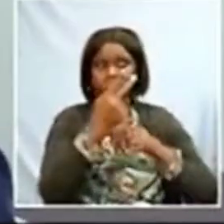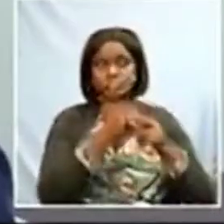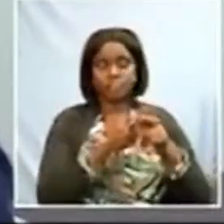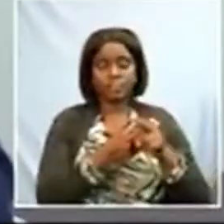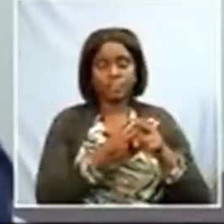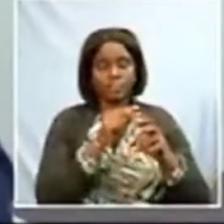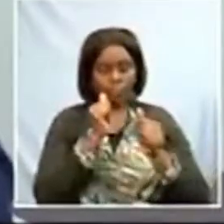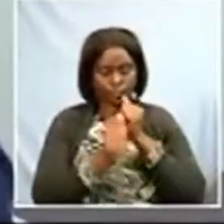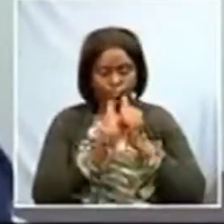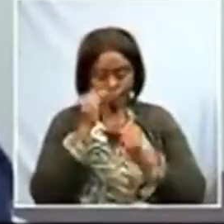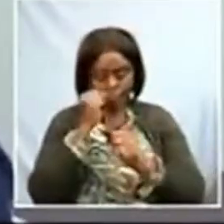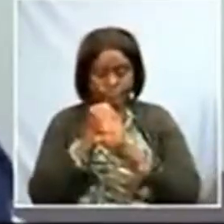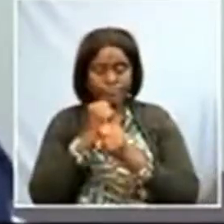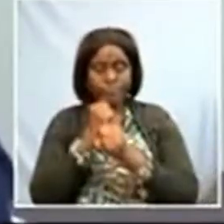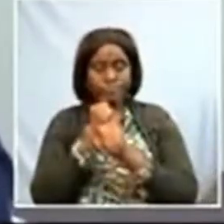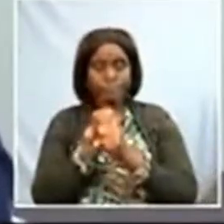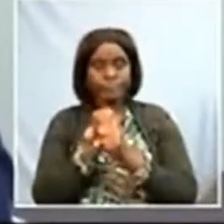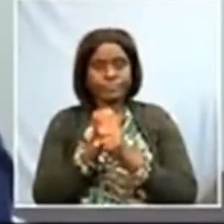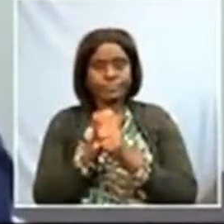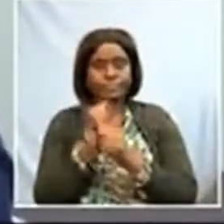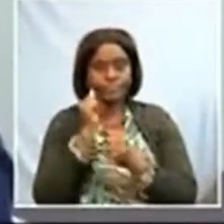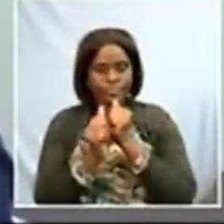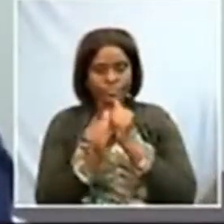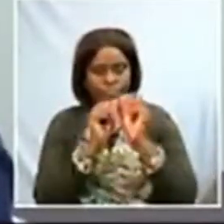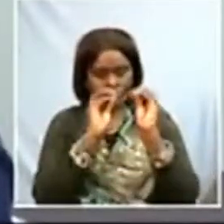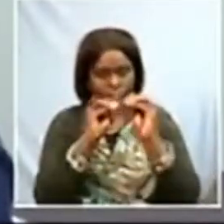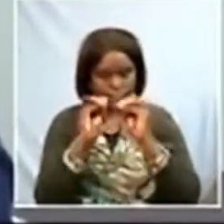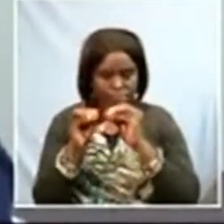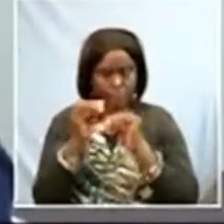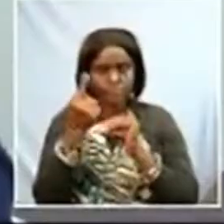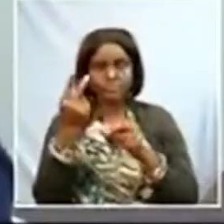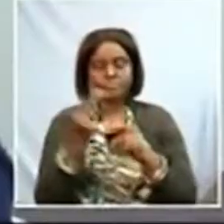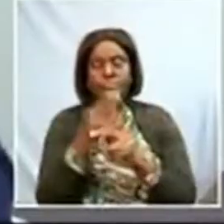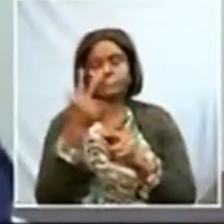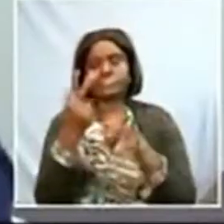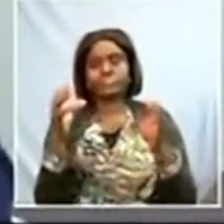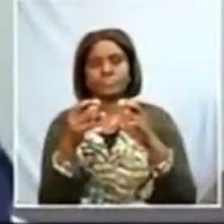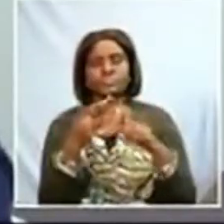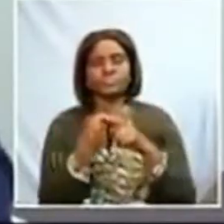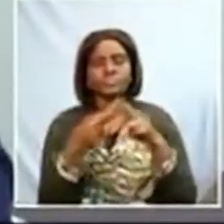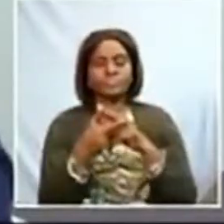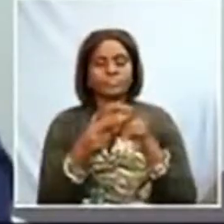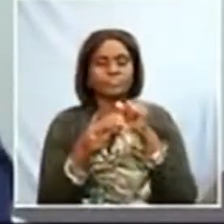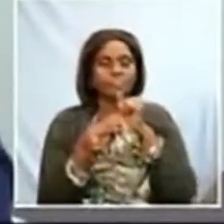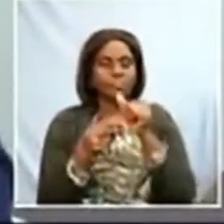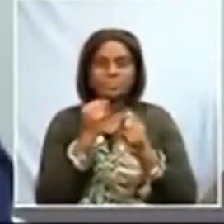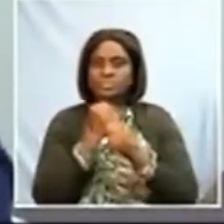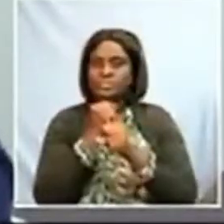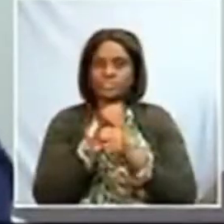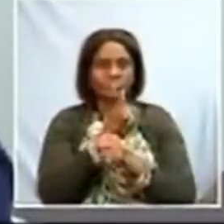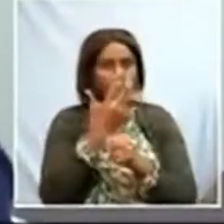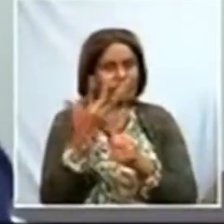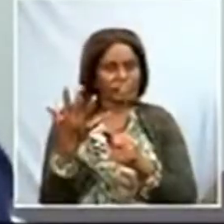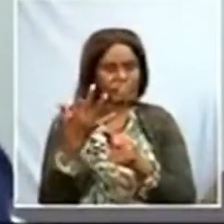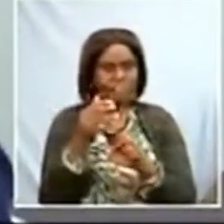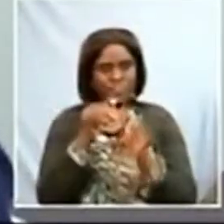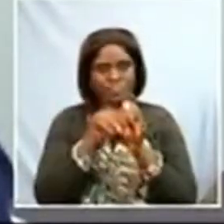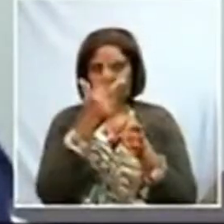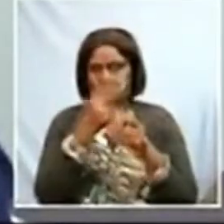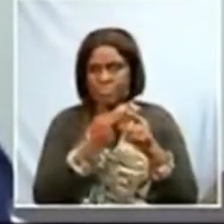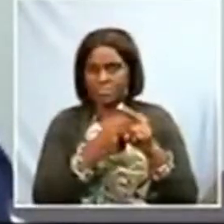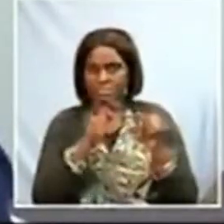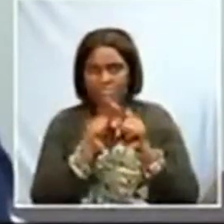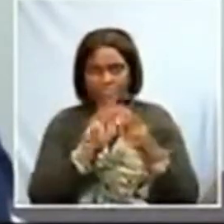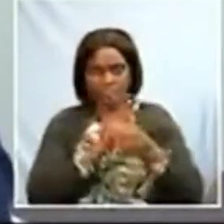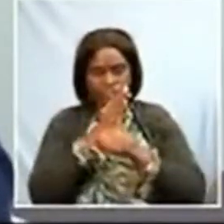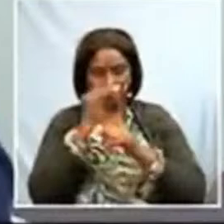months in which to execute, in which to put up a 1x3 classroom block. And he doesn't do anything in those 3 months. And